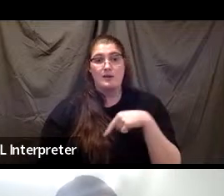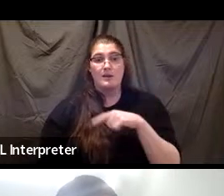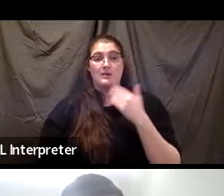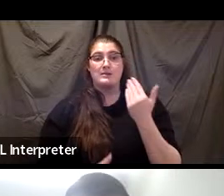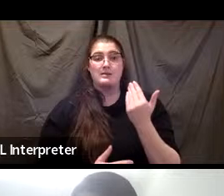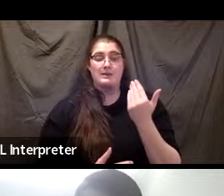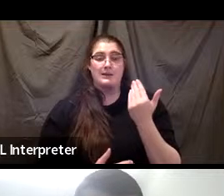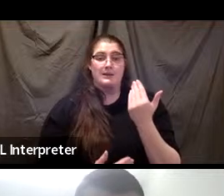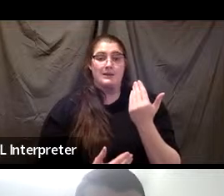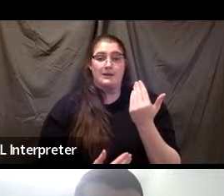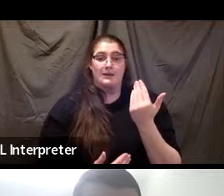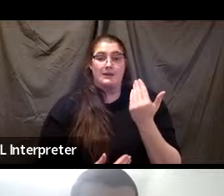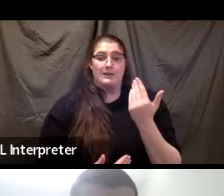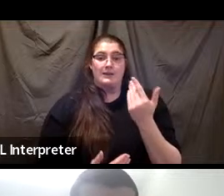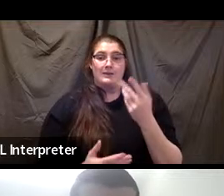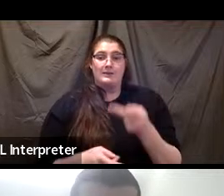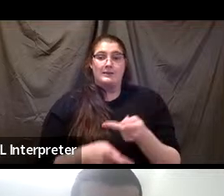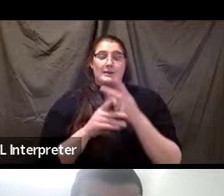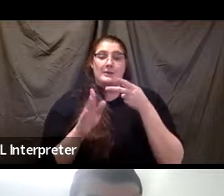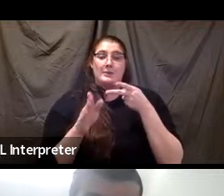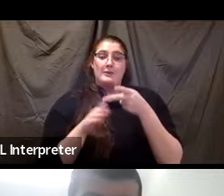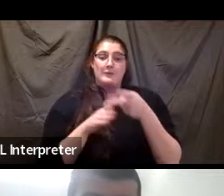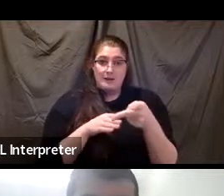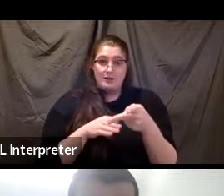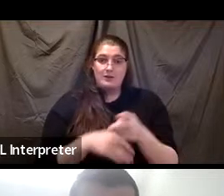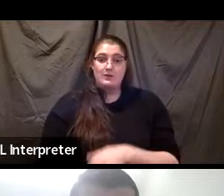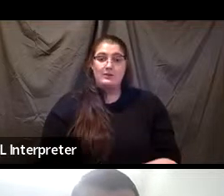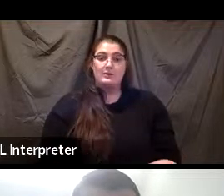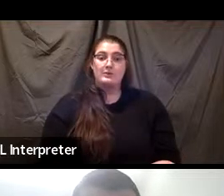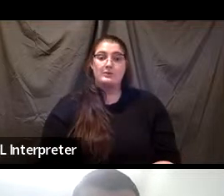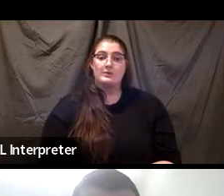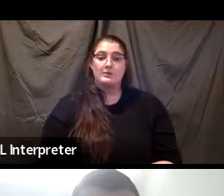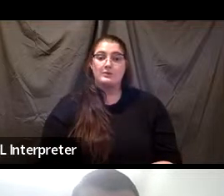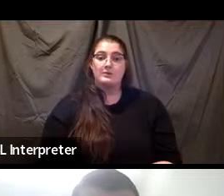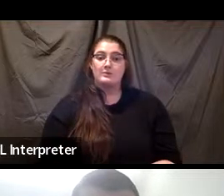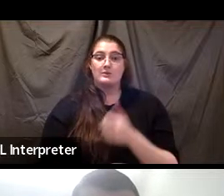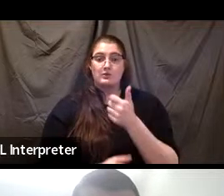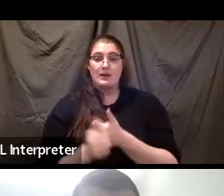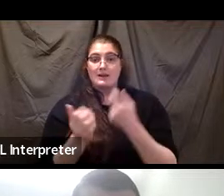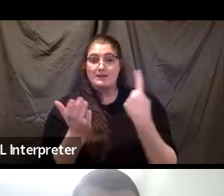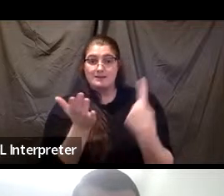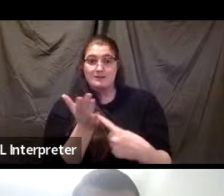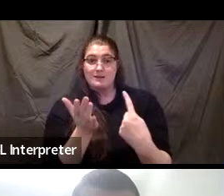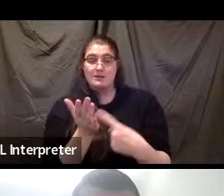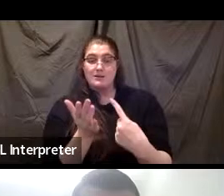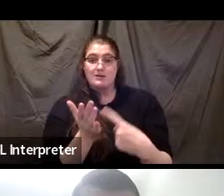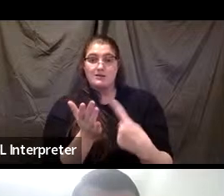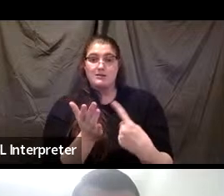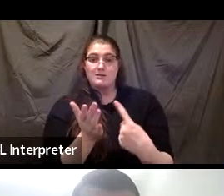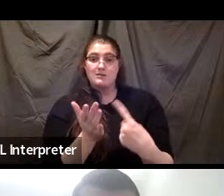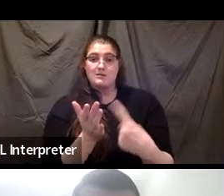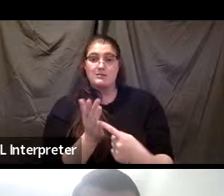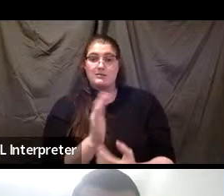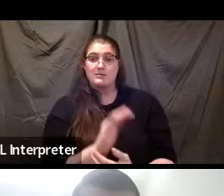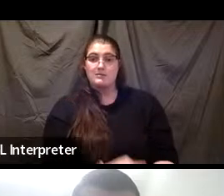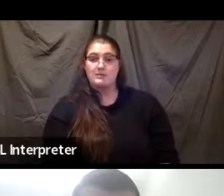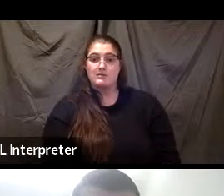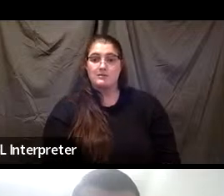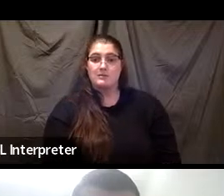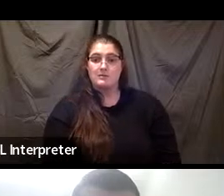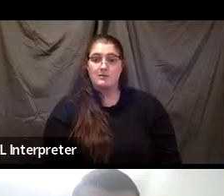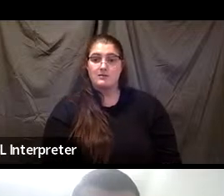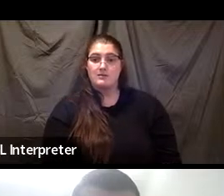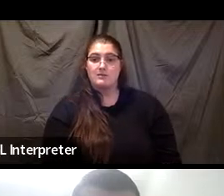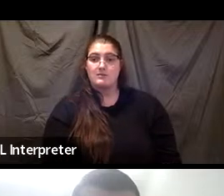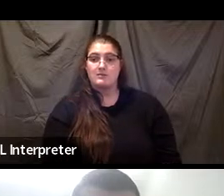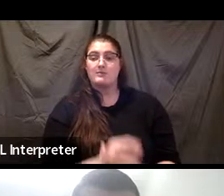to professional if we can. Is there any discussion about this? Yeah, I'll just offer a No. point of order.